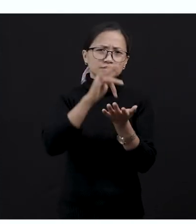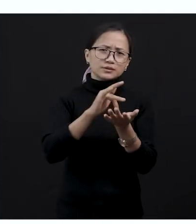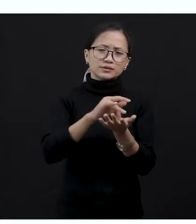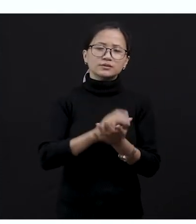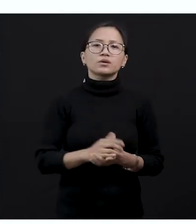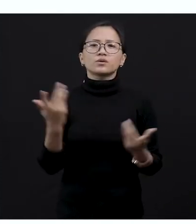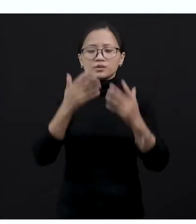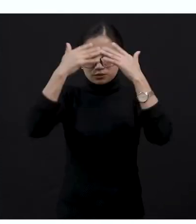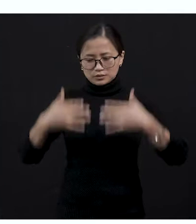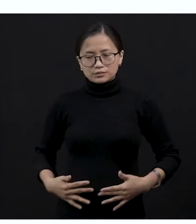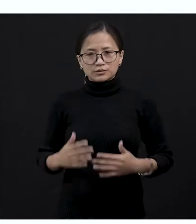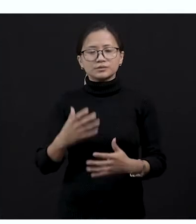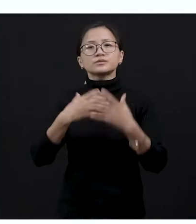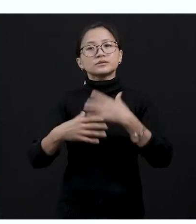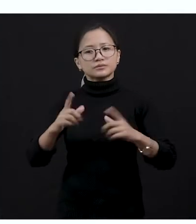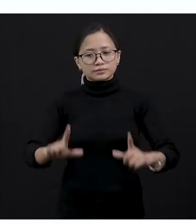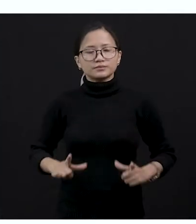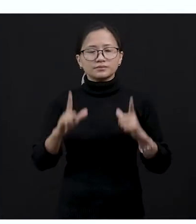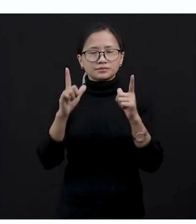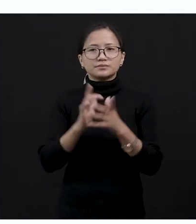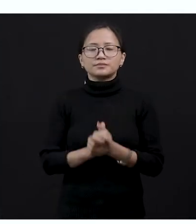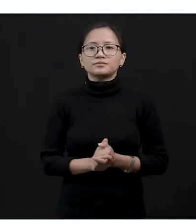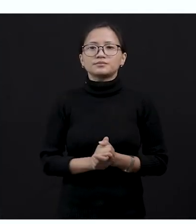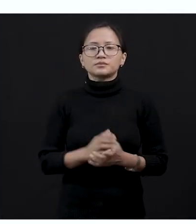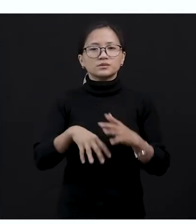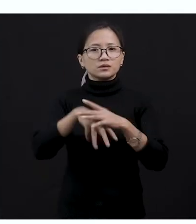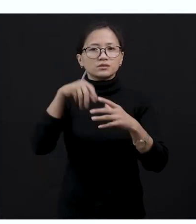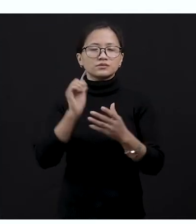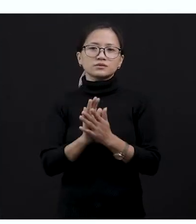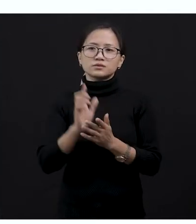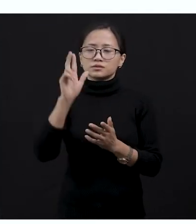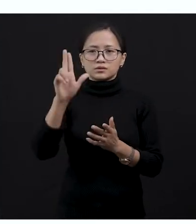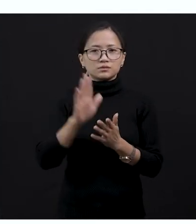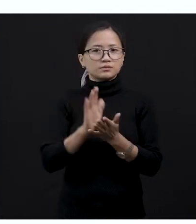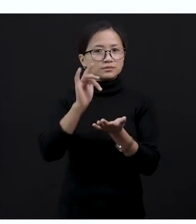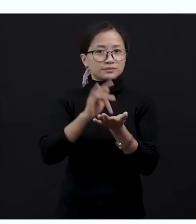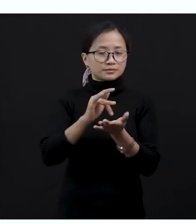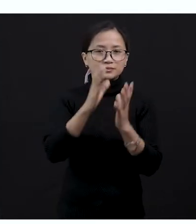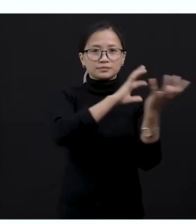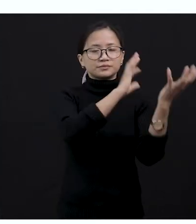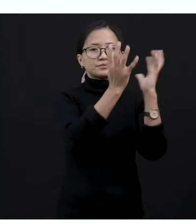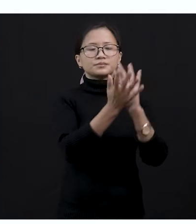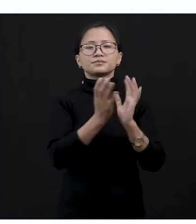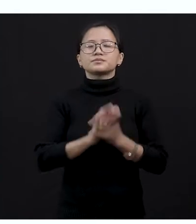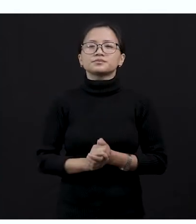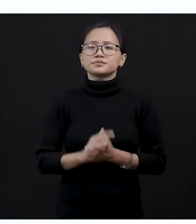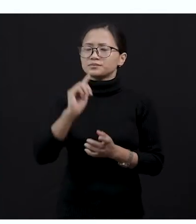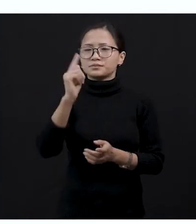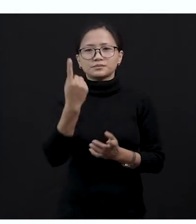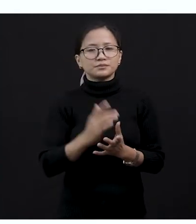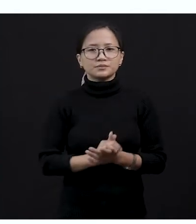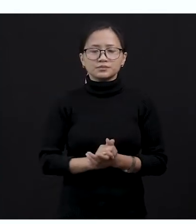planet where human beings survive, right? And out of these 8 planets, earth is the only